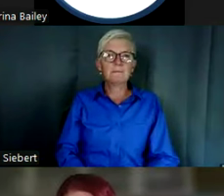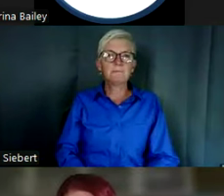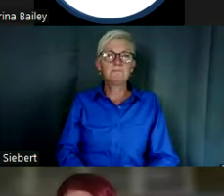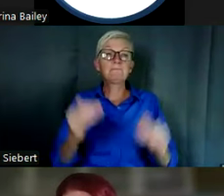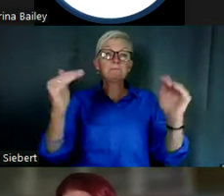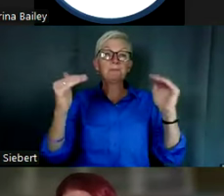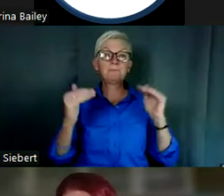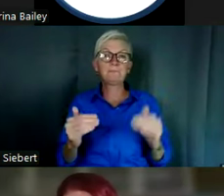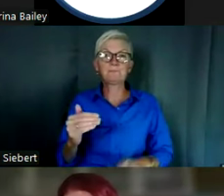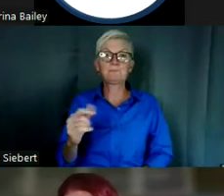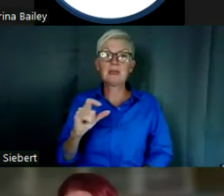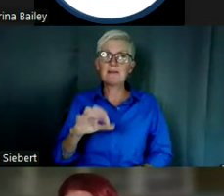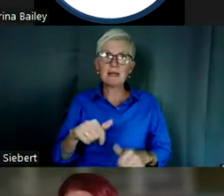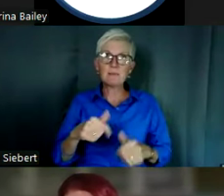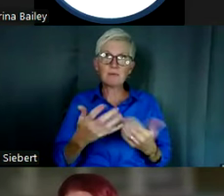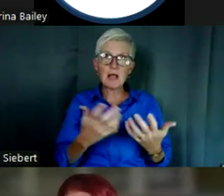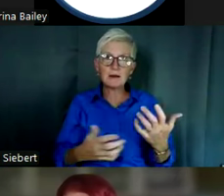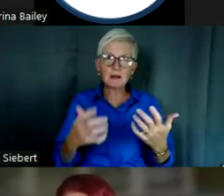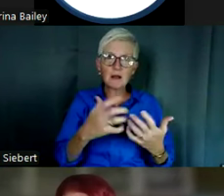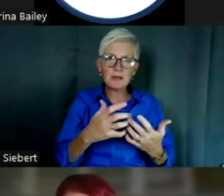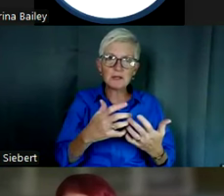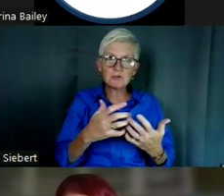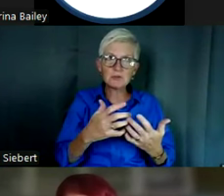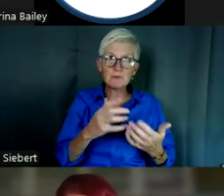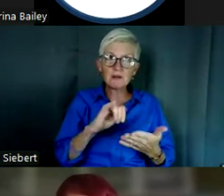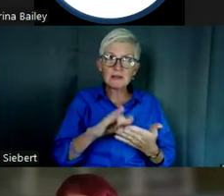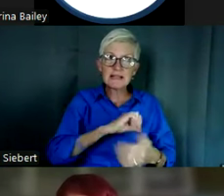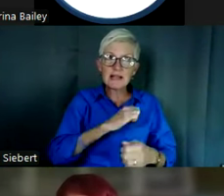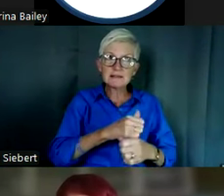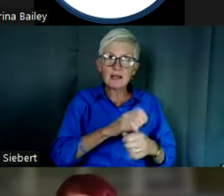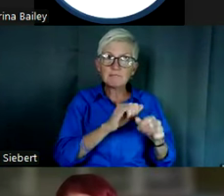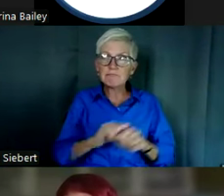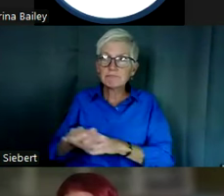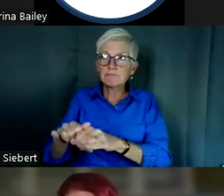Number five, do I set precedence by providing an accommodation for an employee?